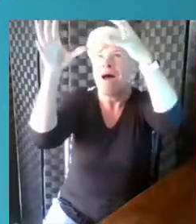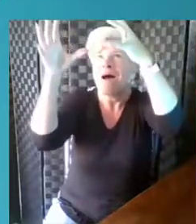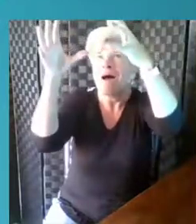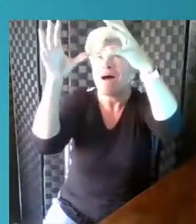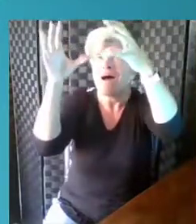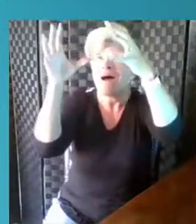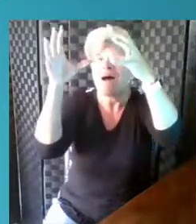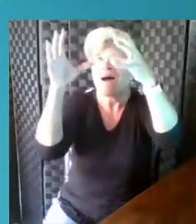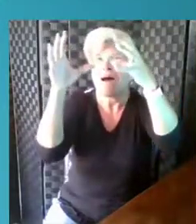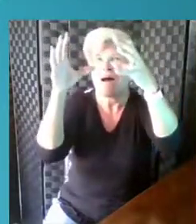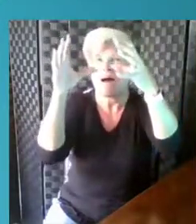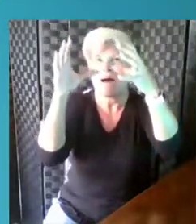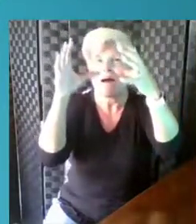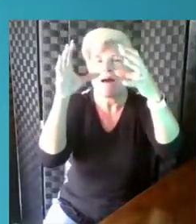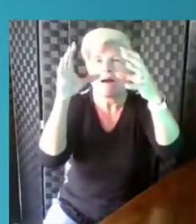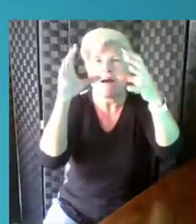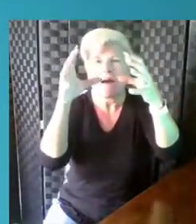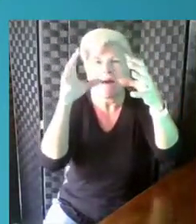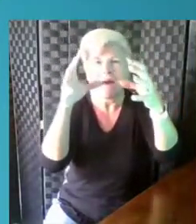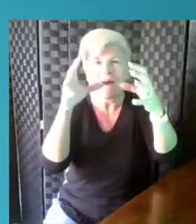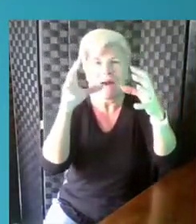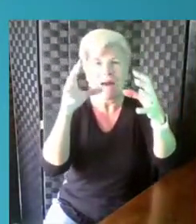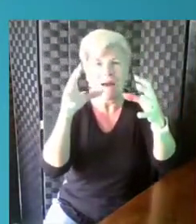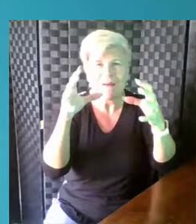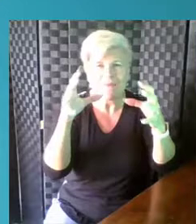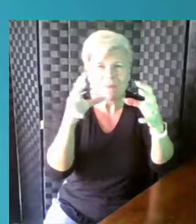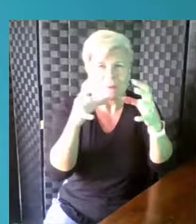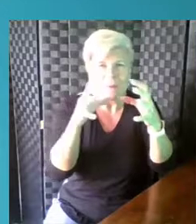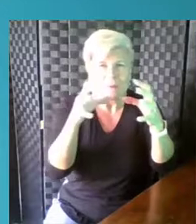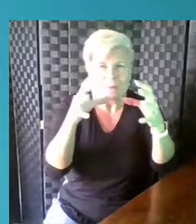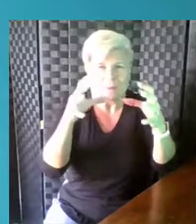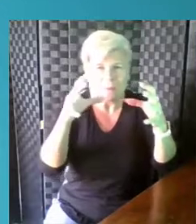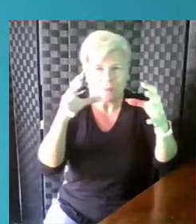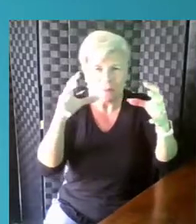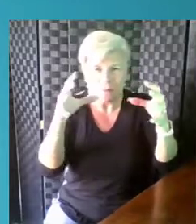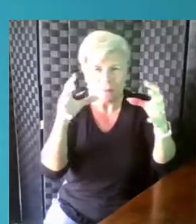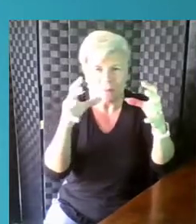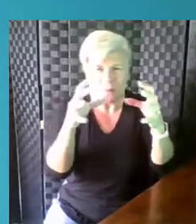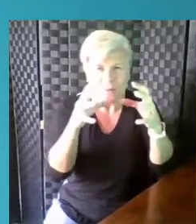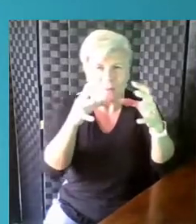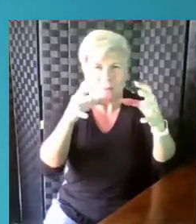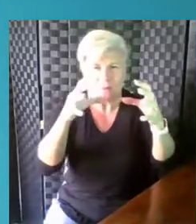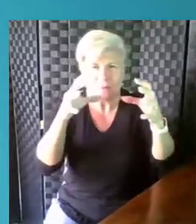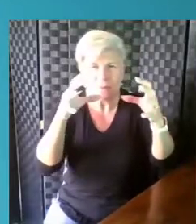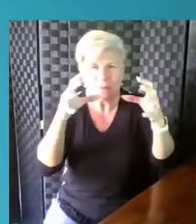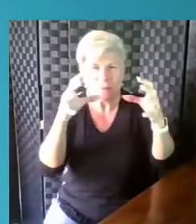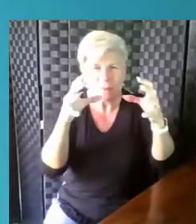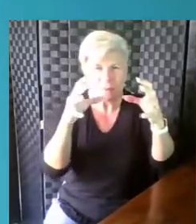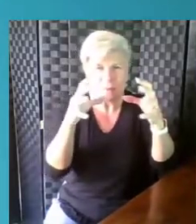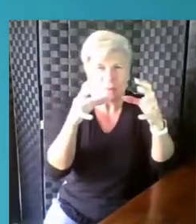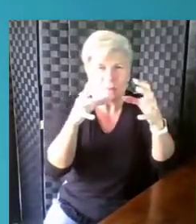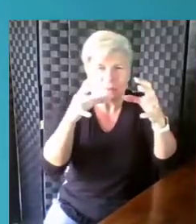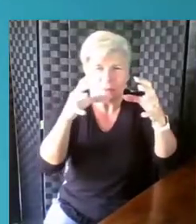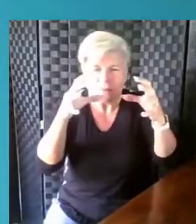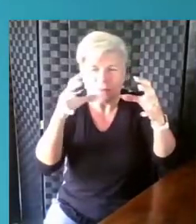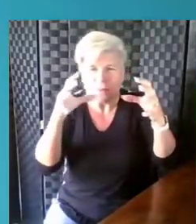hands. Notice if you can feel the balloon in your hands. Be gentle.